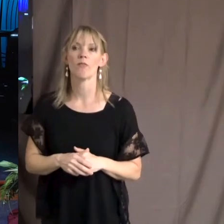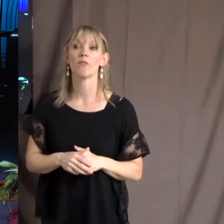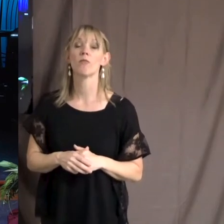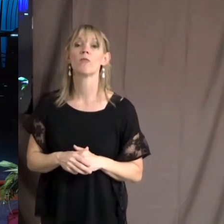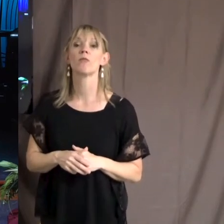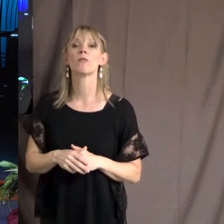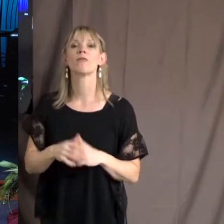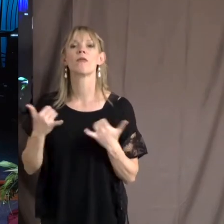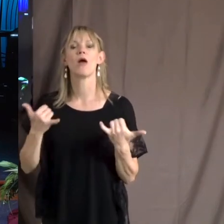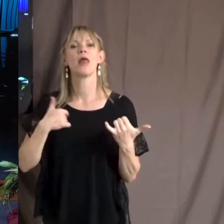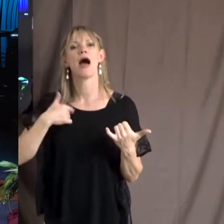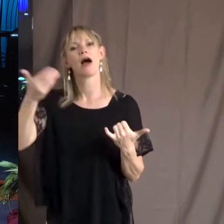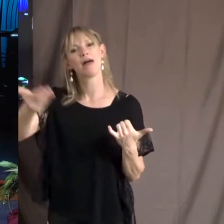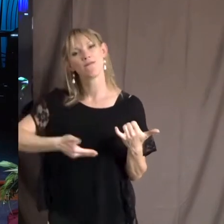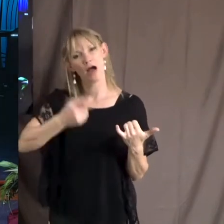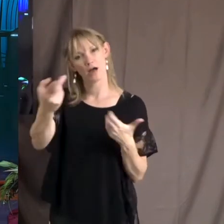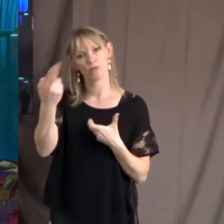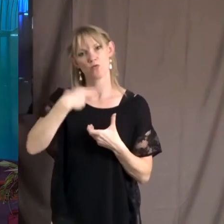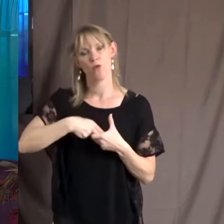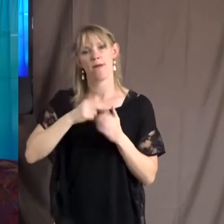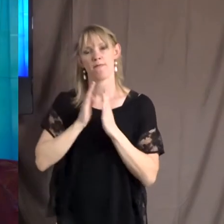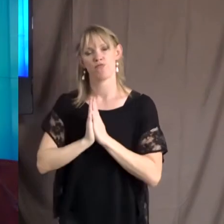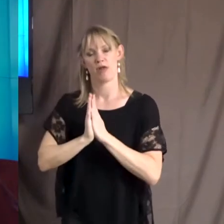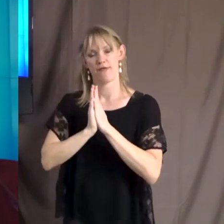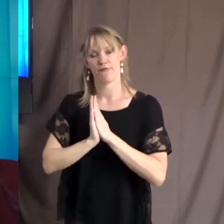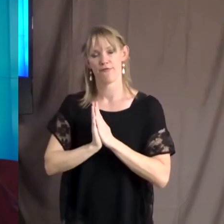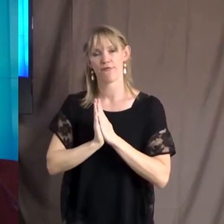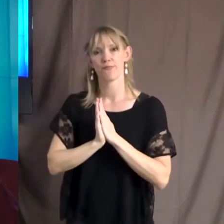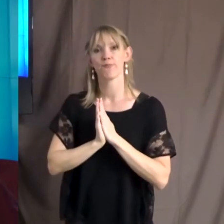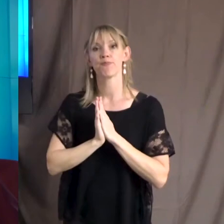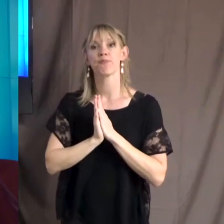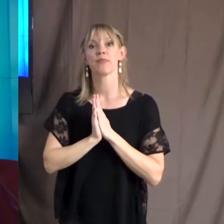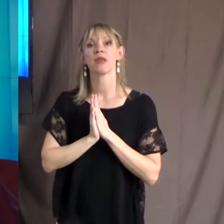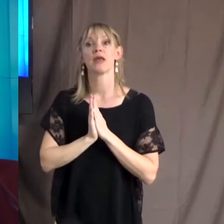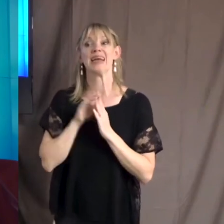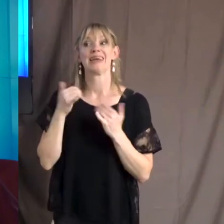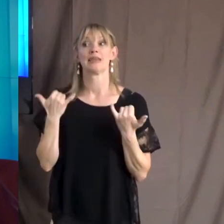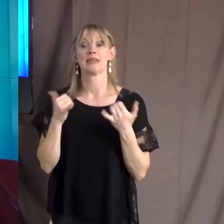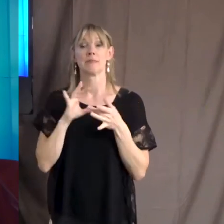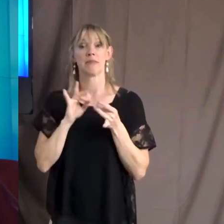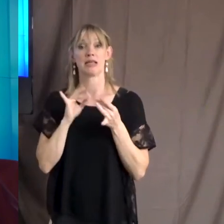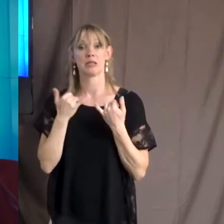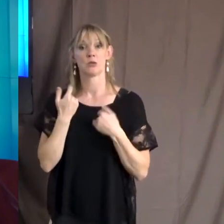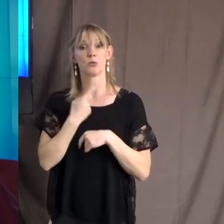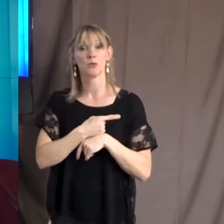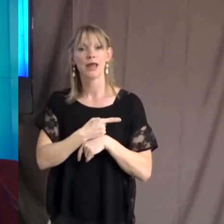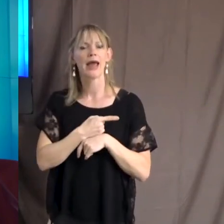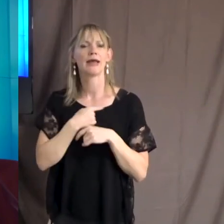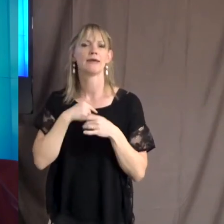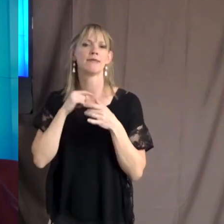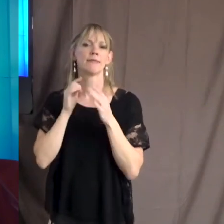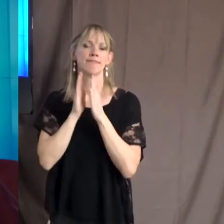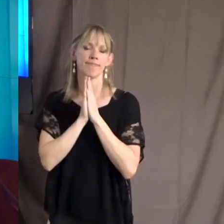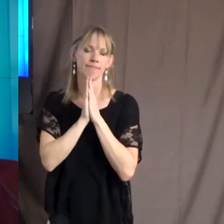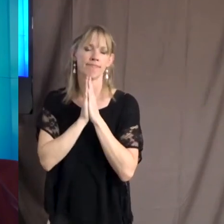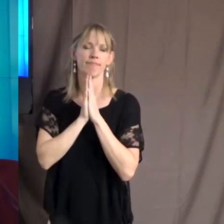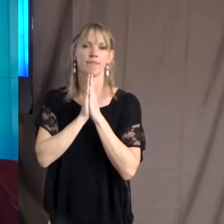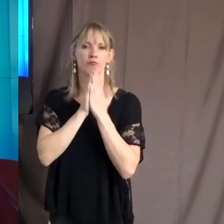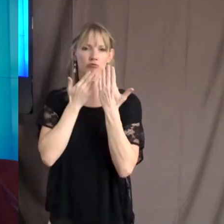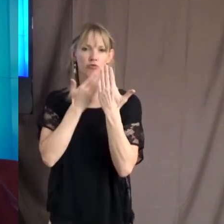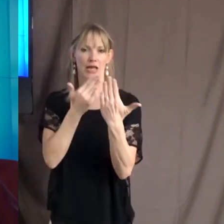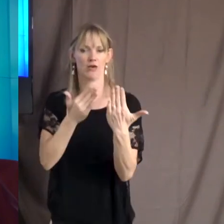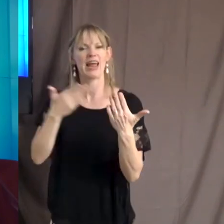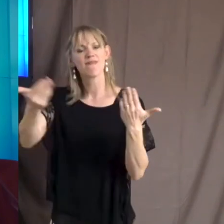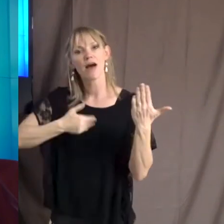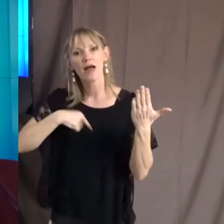So I invite you to join us in prayer. And in alignment with this message, let's give a prayer of gratitude. I invite us to notice